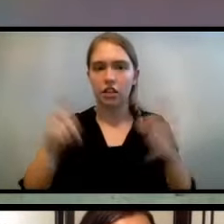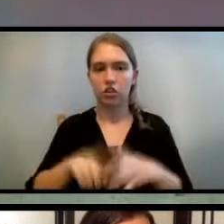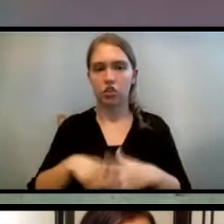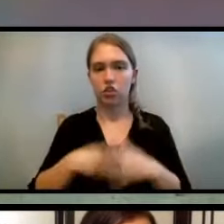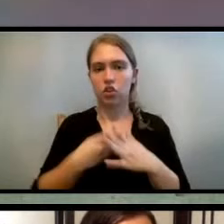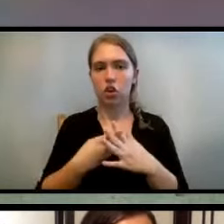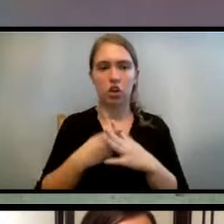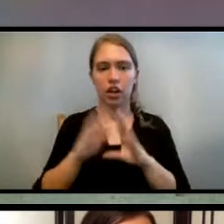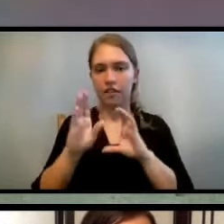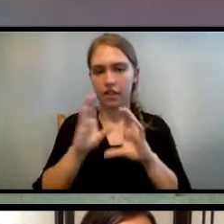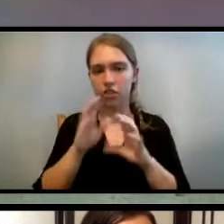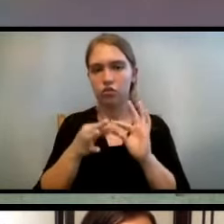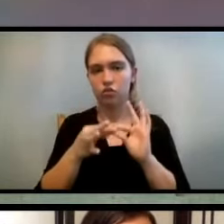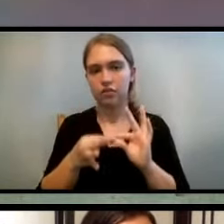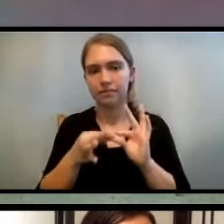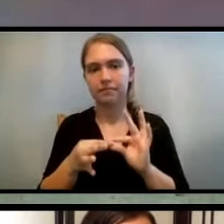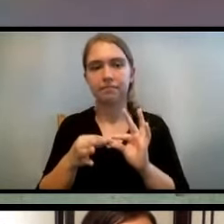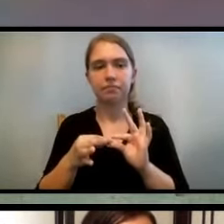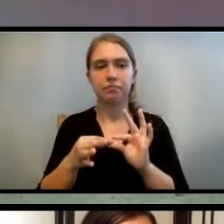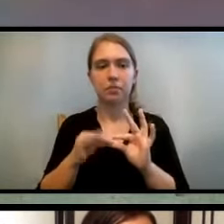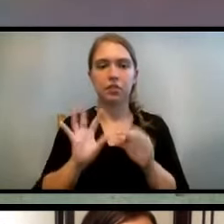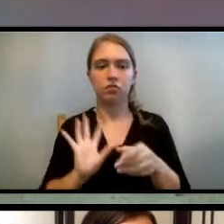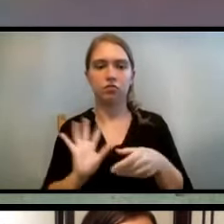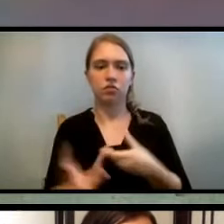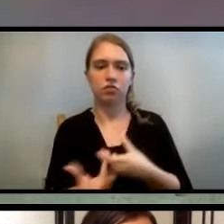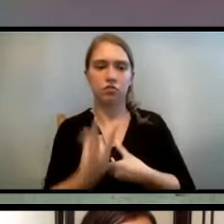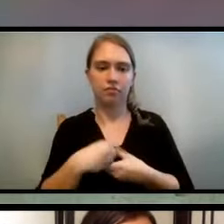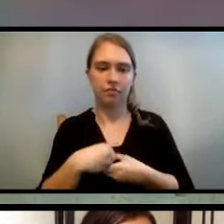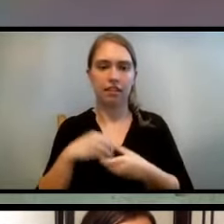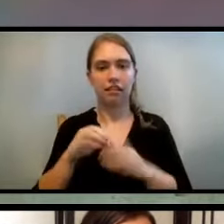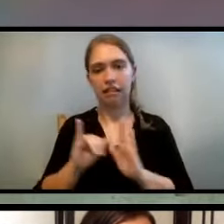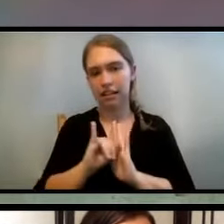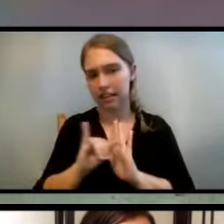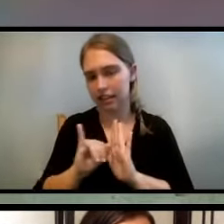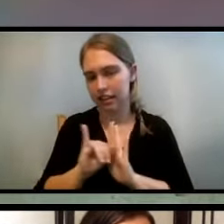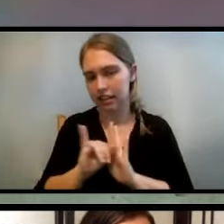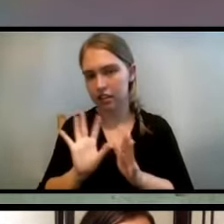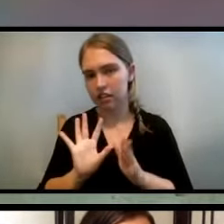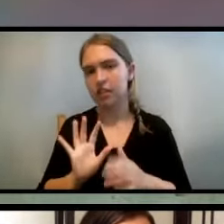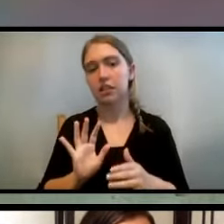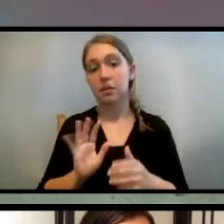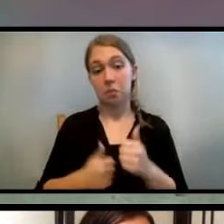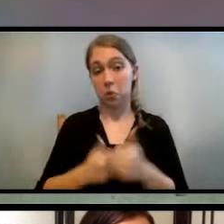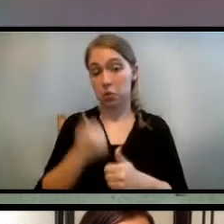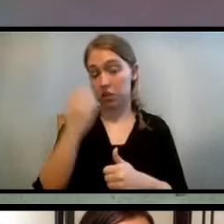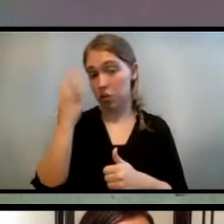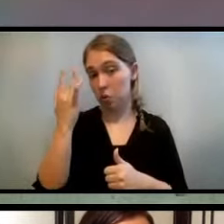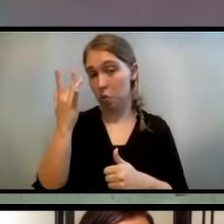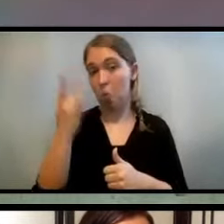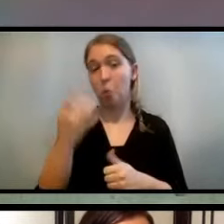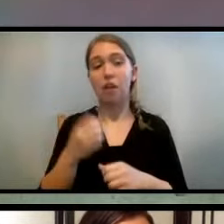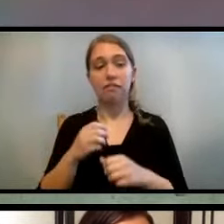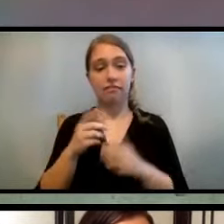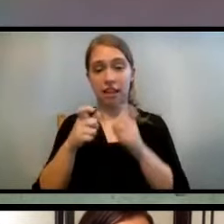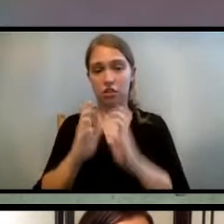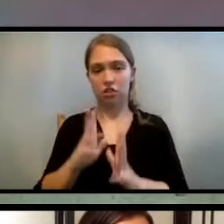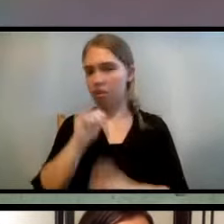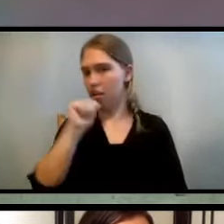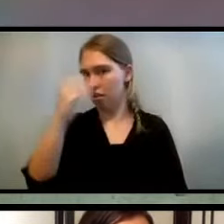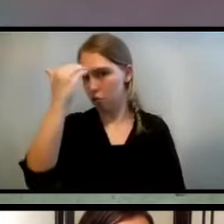around, you know, trans identity, mostly because the editor involved was not aware